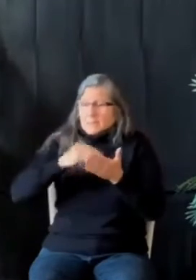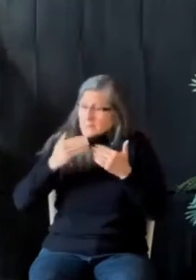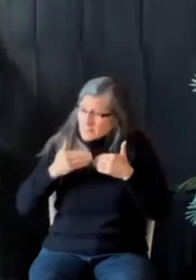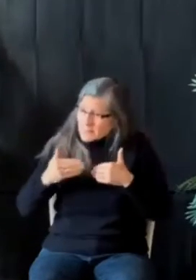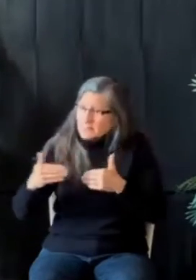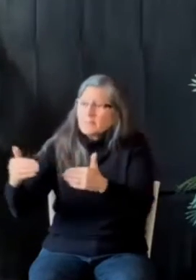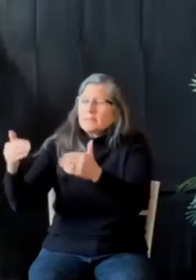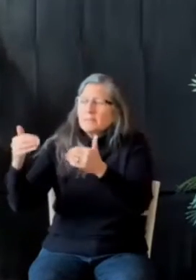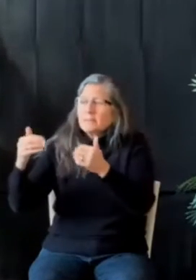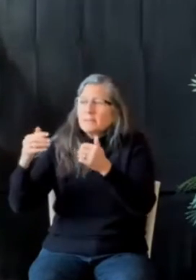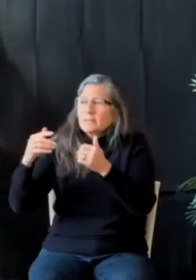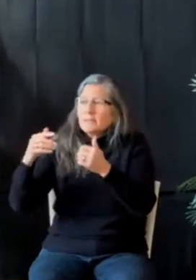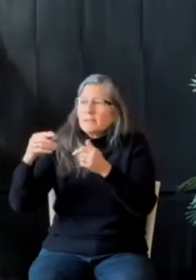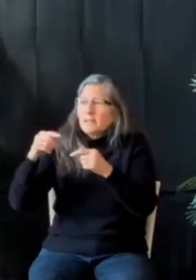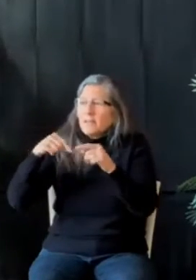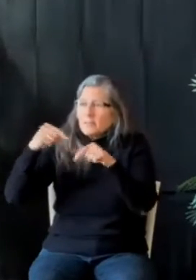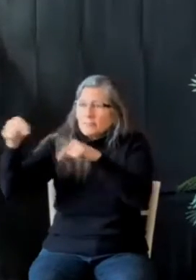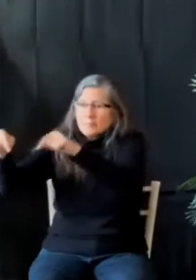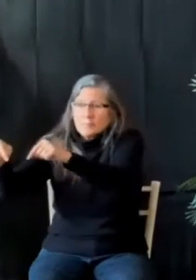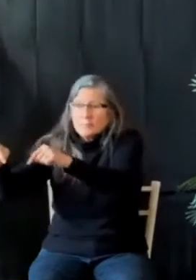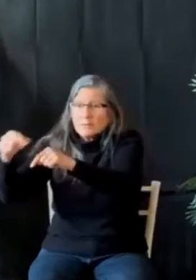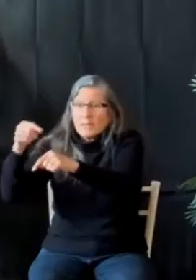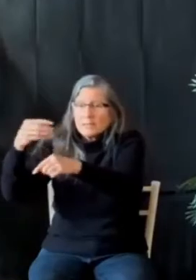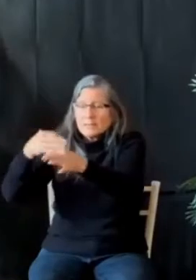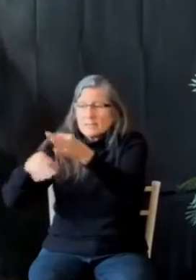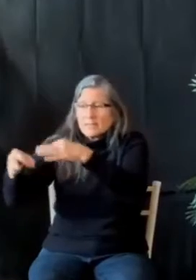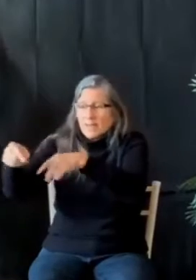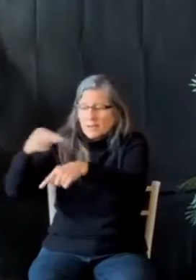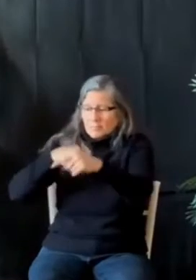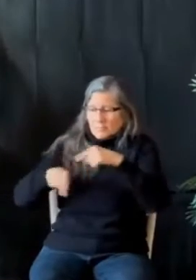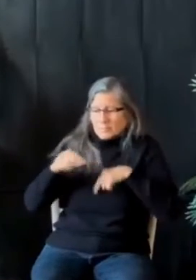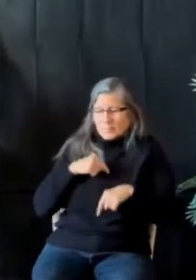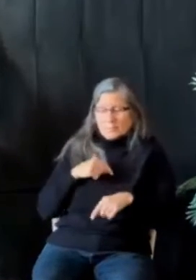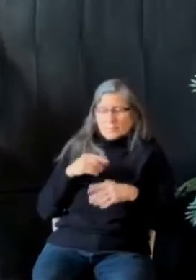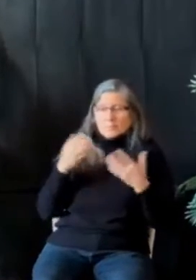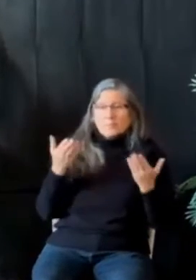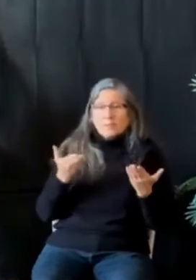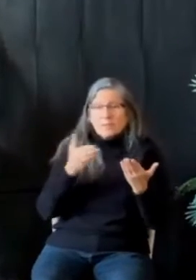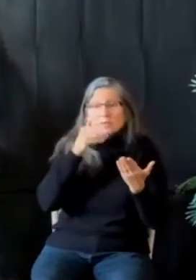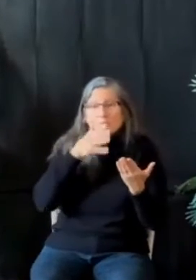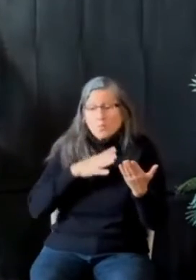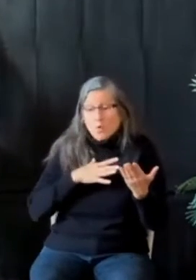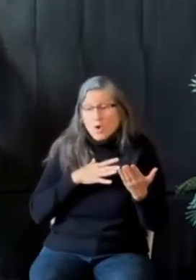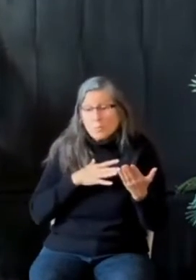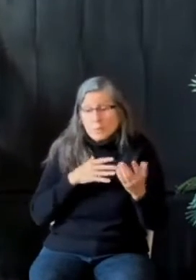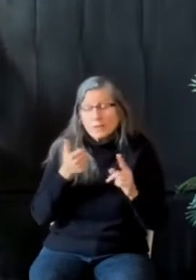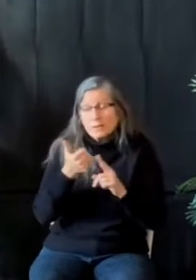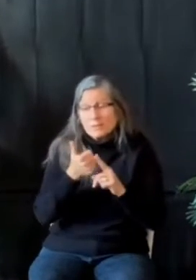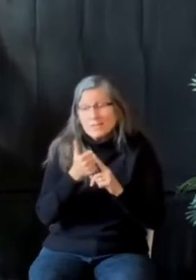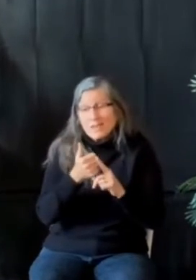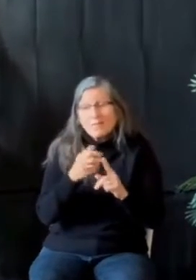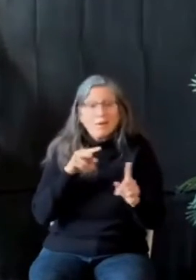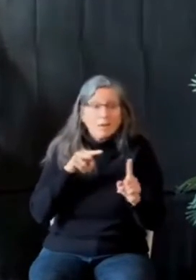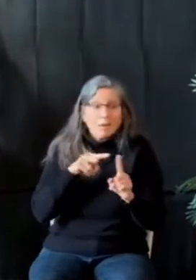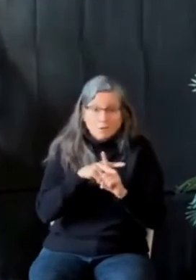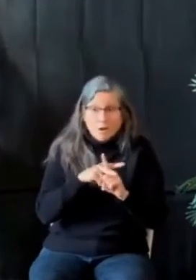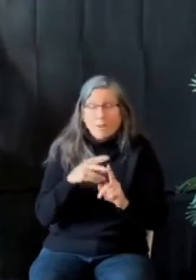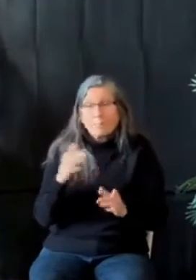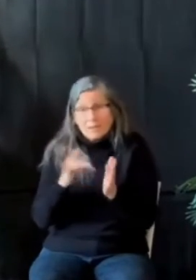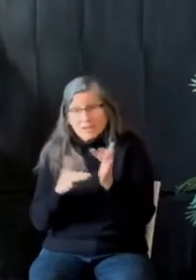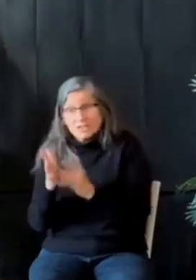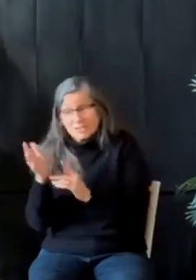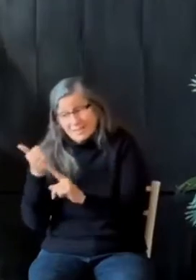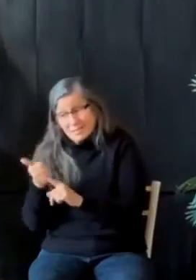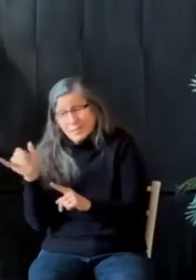of moving backward. So, this woman, she was in a trap, and Jesus was in a trap,